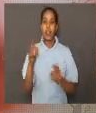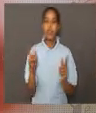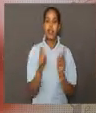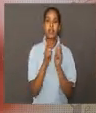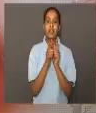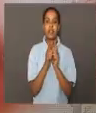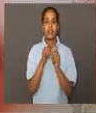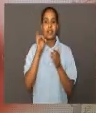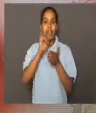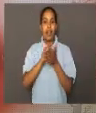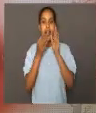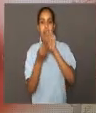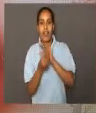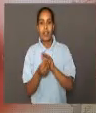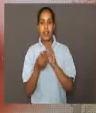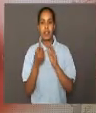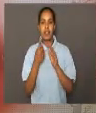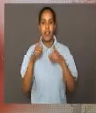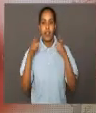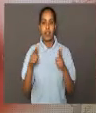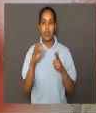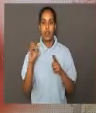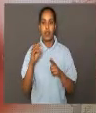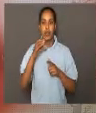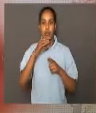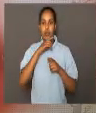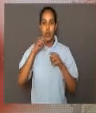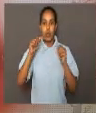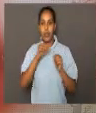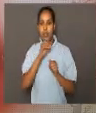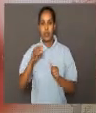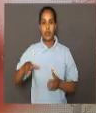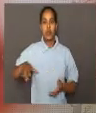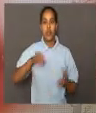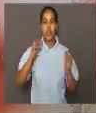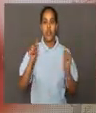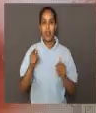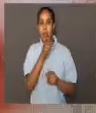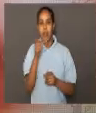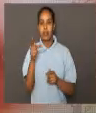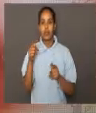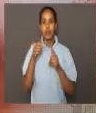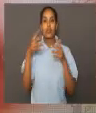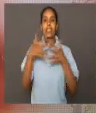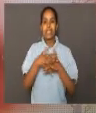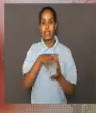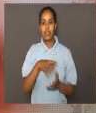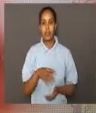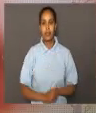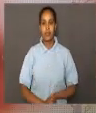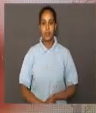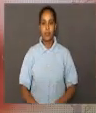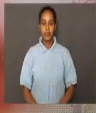3 types of interactions that affect the tendency of solute and solvent particles